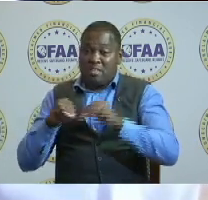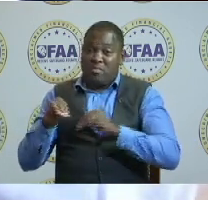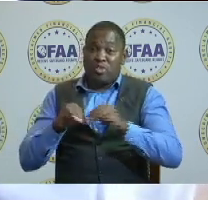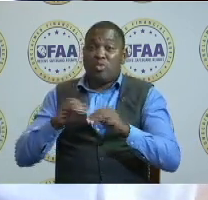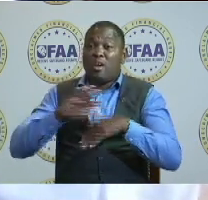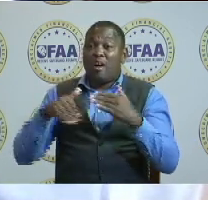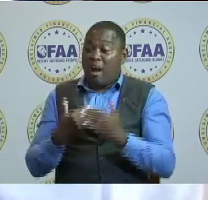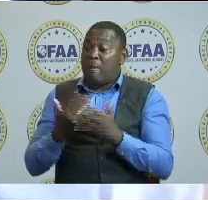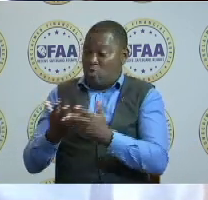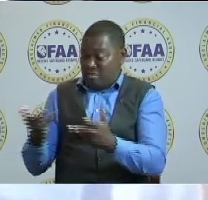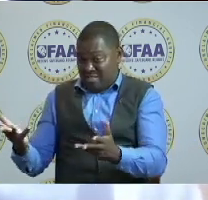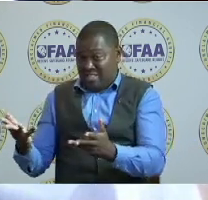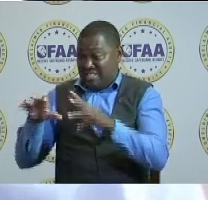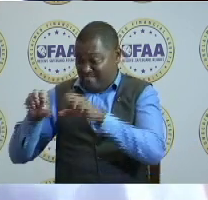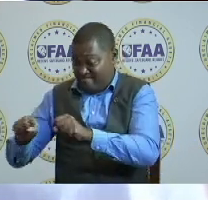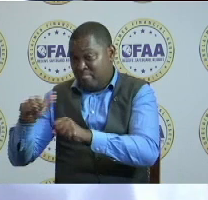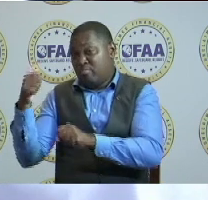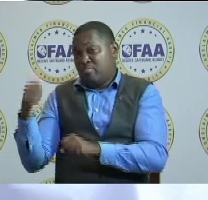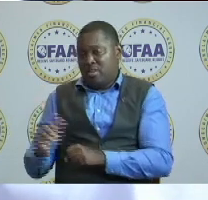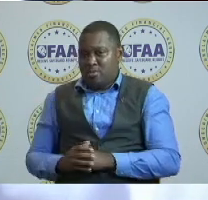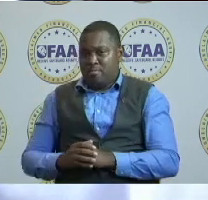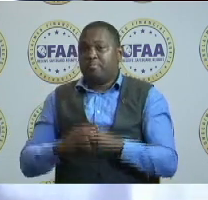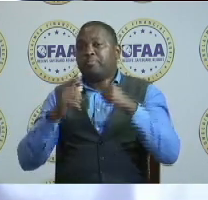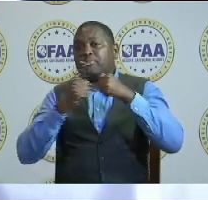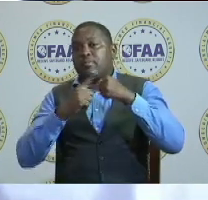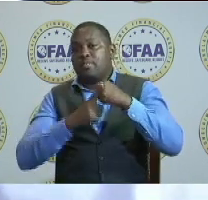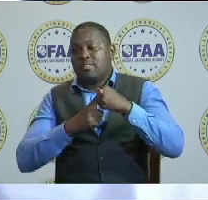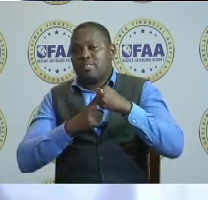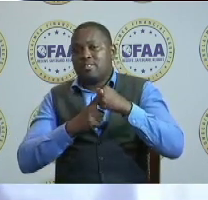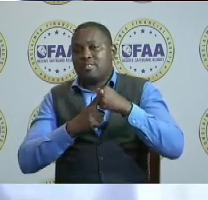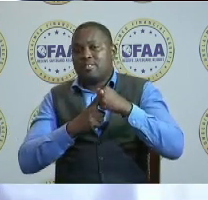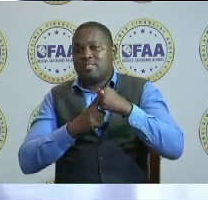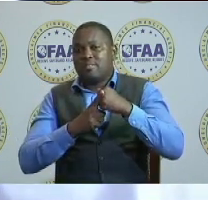assets. And number six is the whole area of